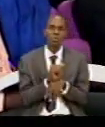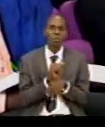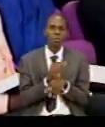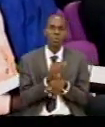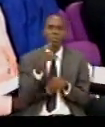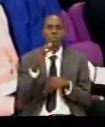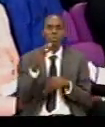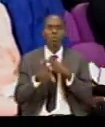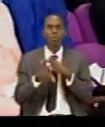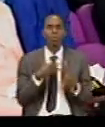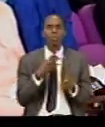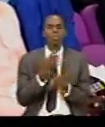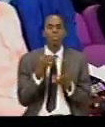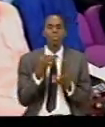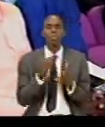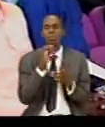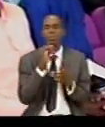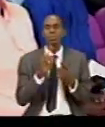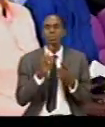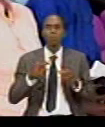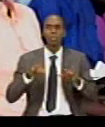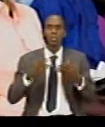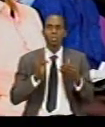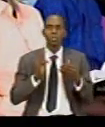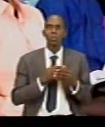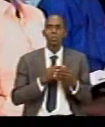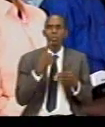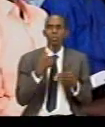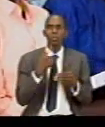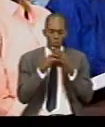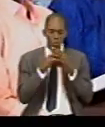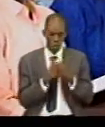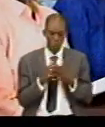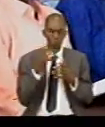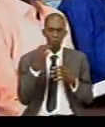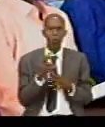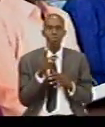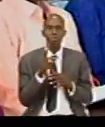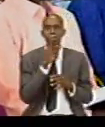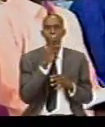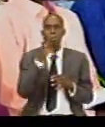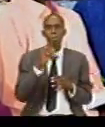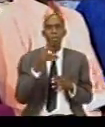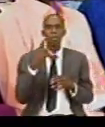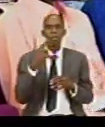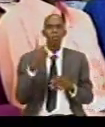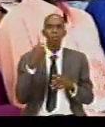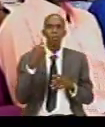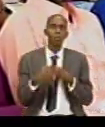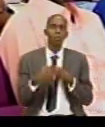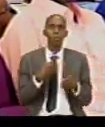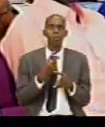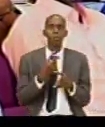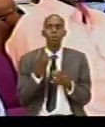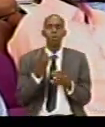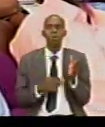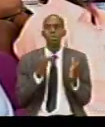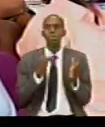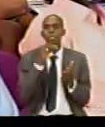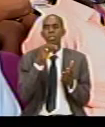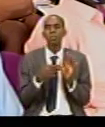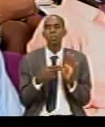is to give us the washing of water by the word. What's the purpose for that? Look at